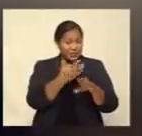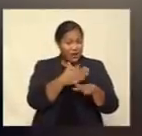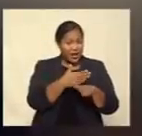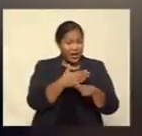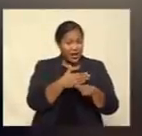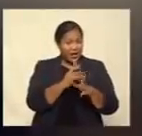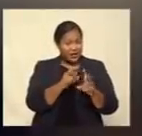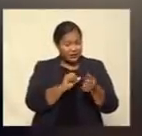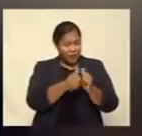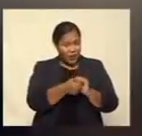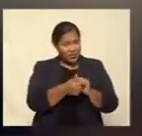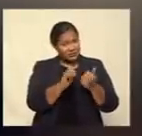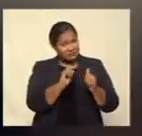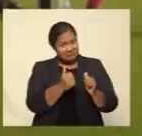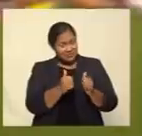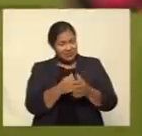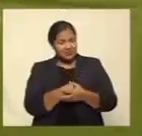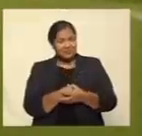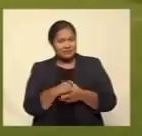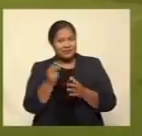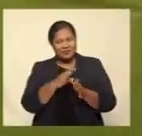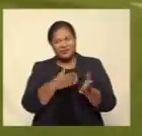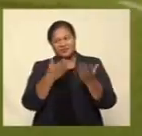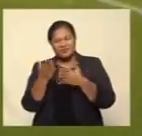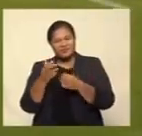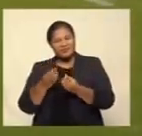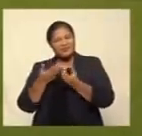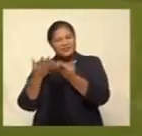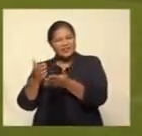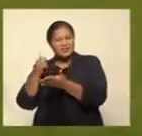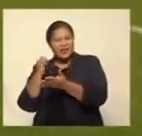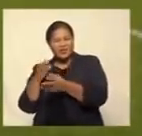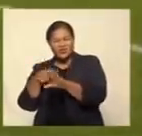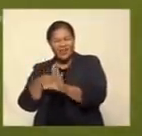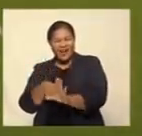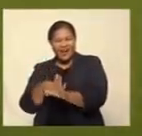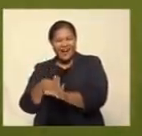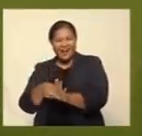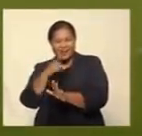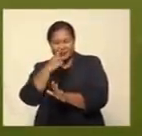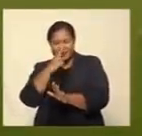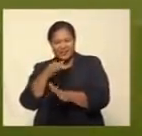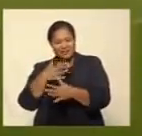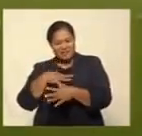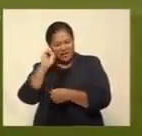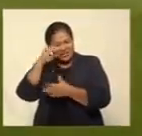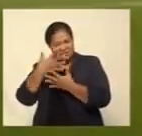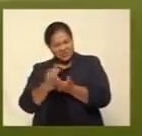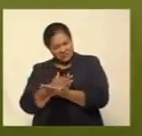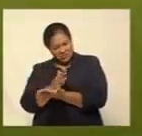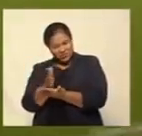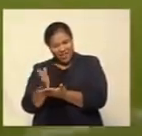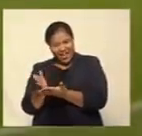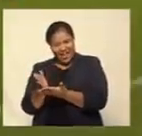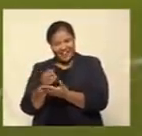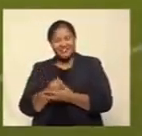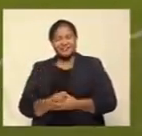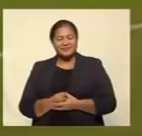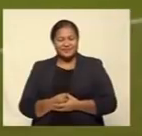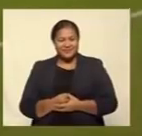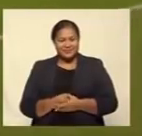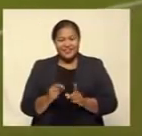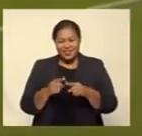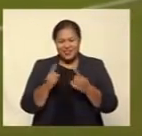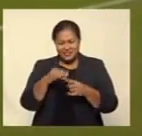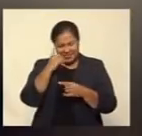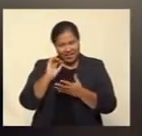and give back to the younger generation about my experience and things that they can